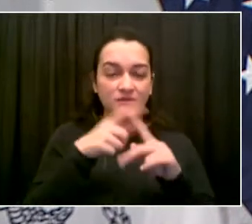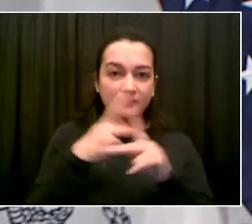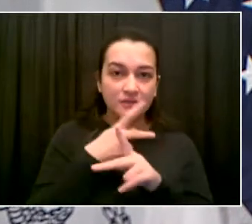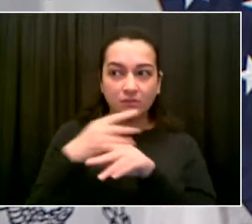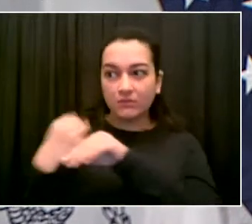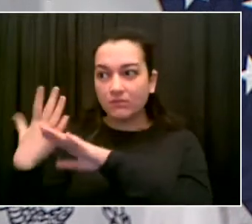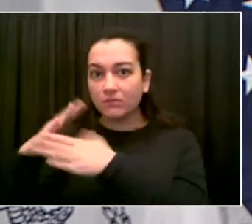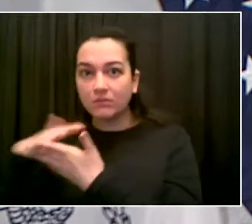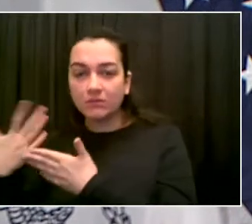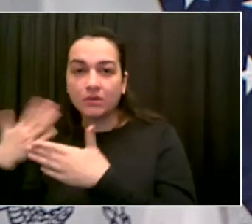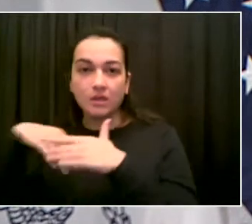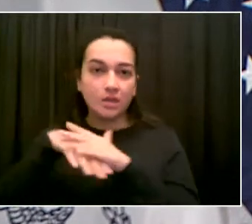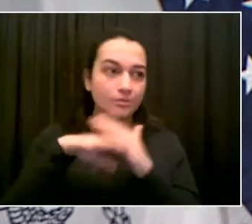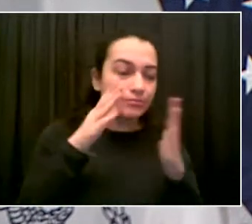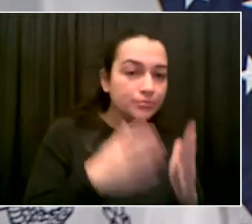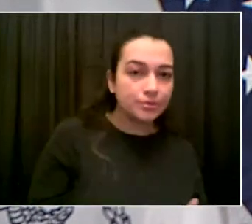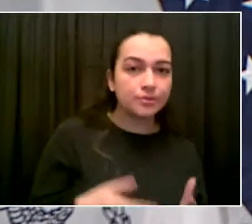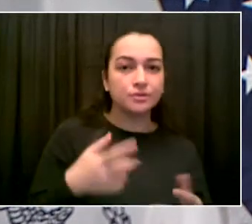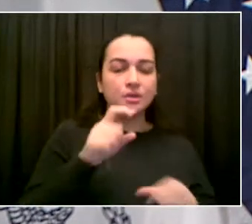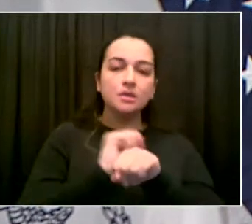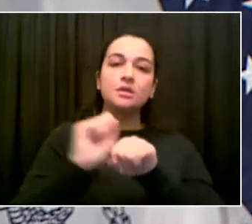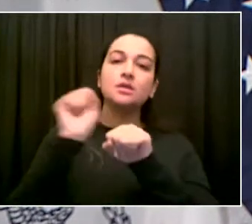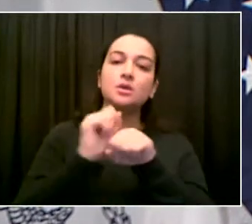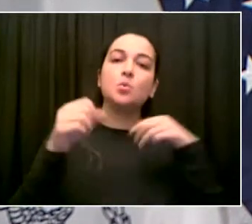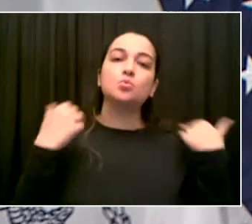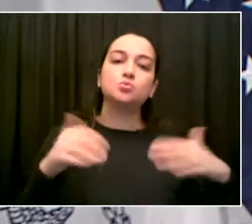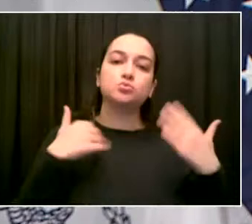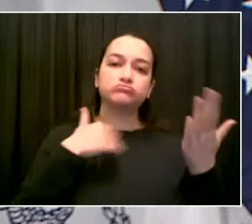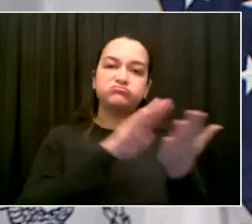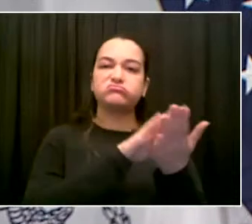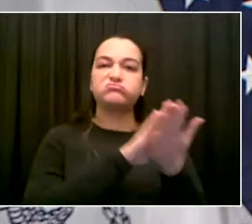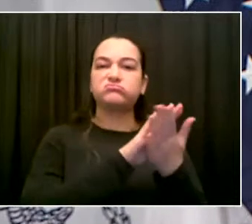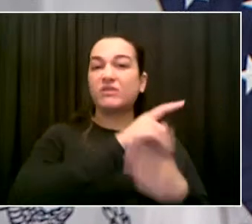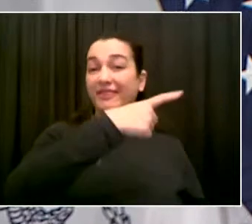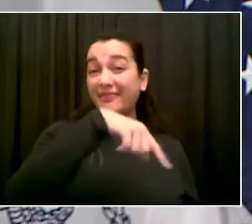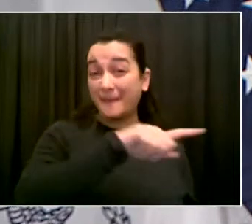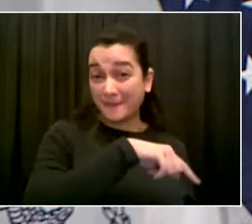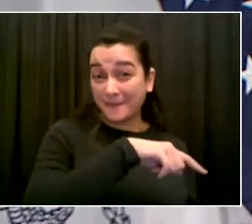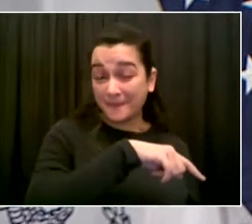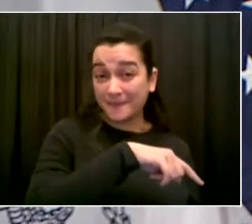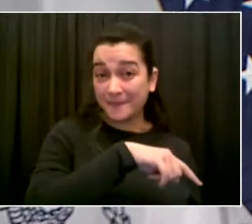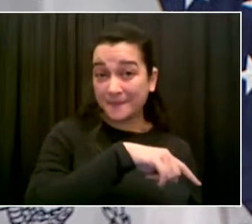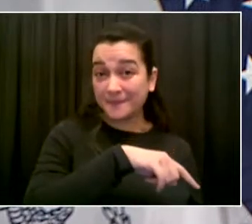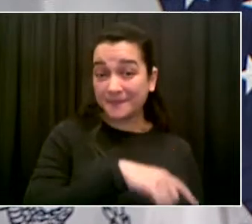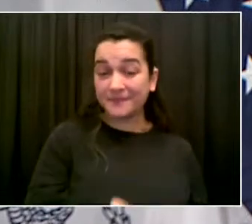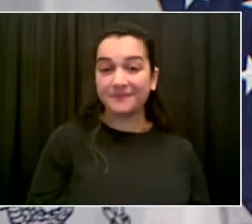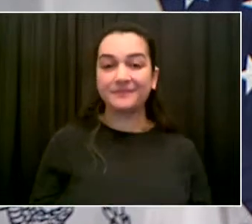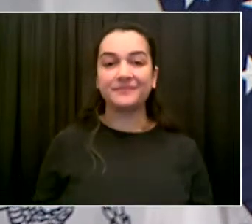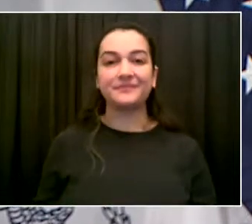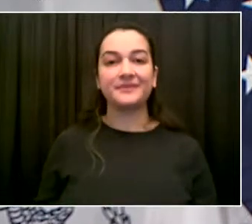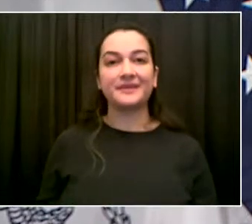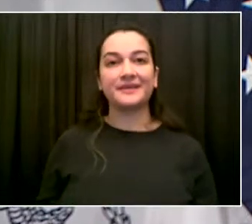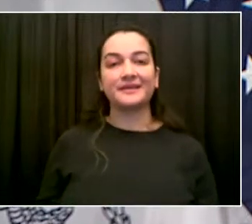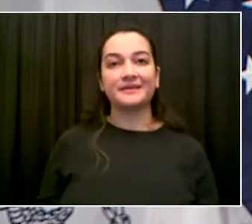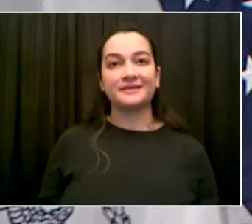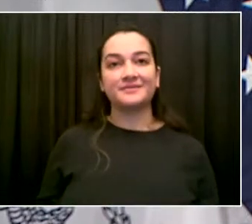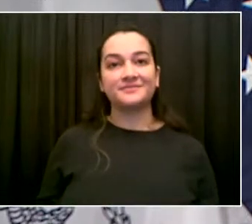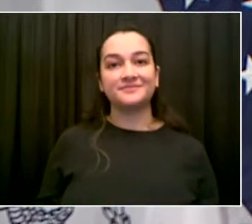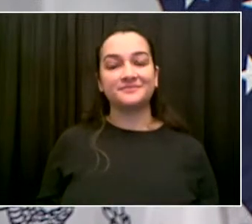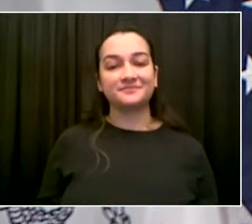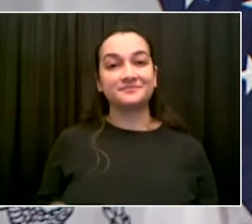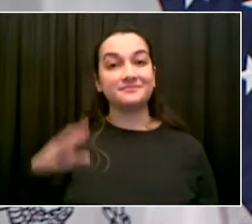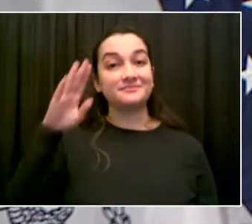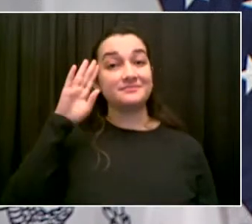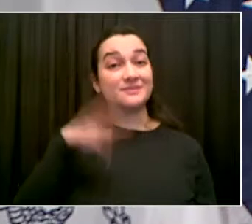hours. I want all New Yorkers to understand this. Your public servants have been working nonstop since March last